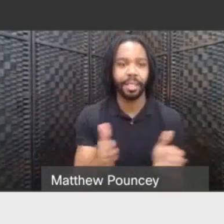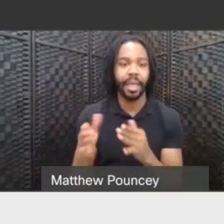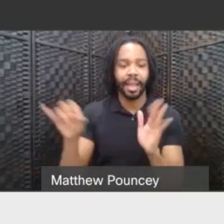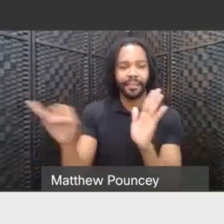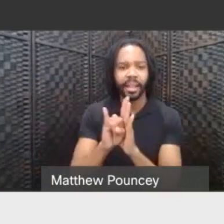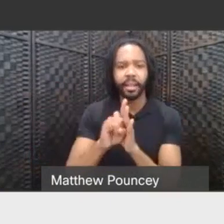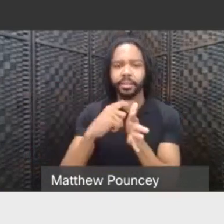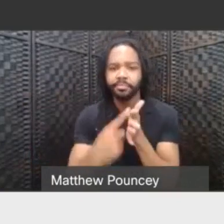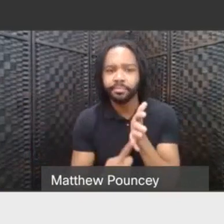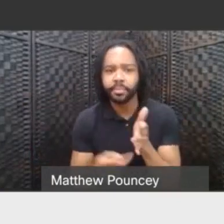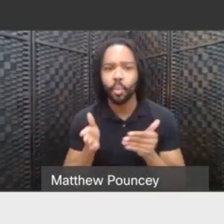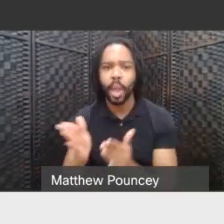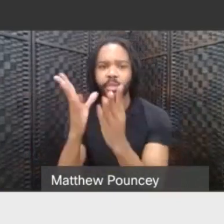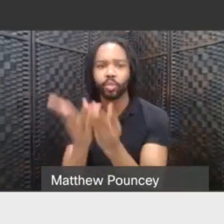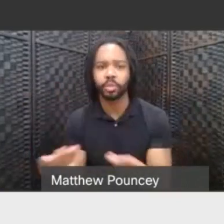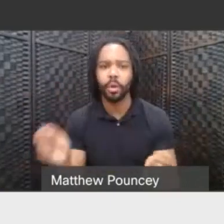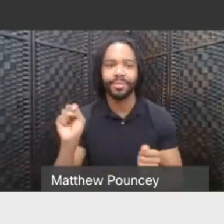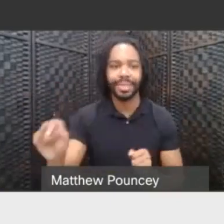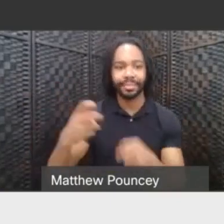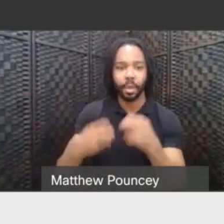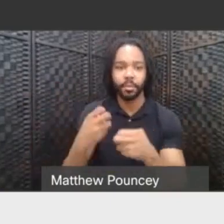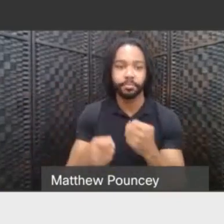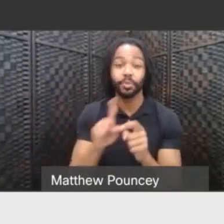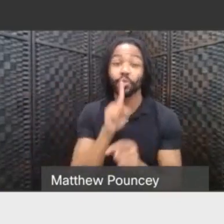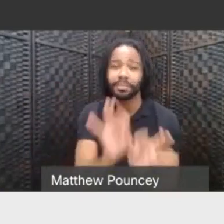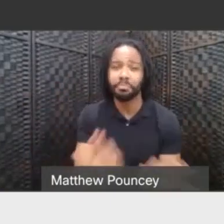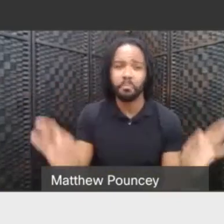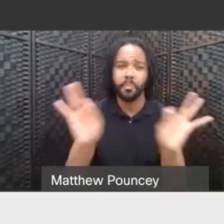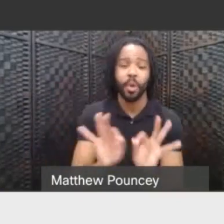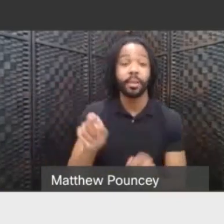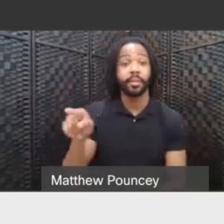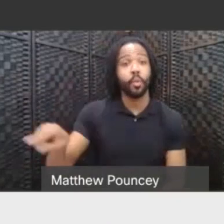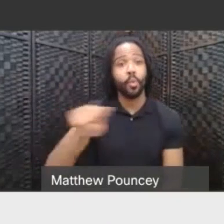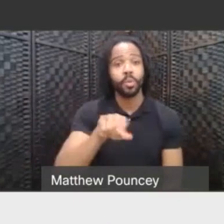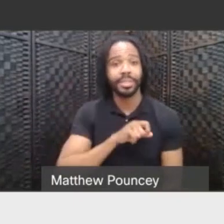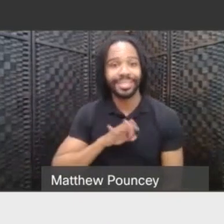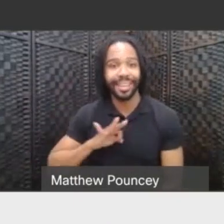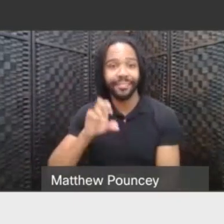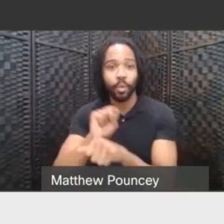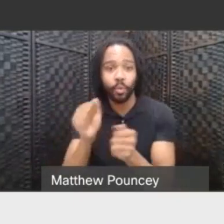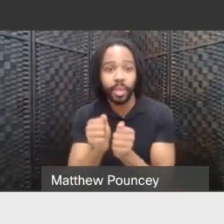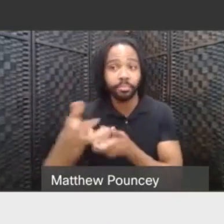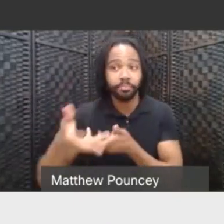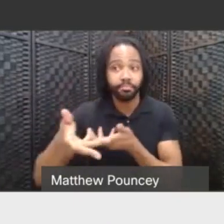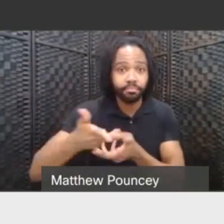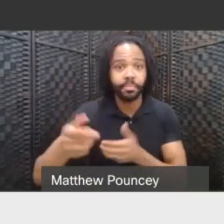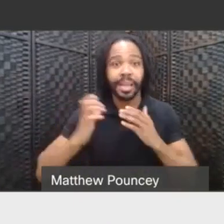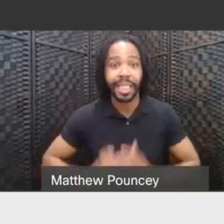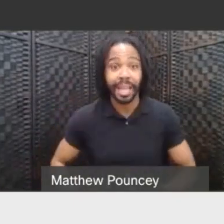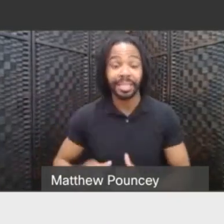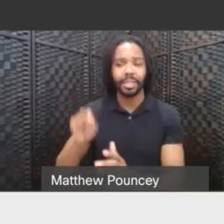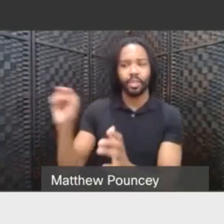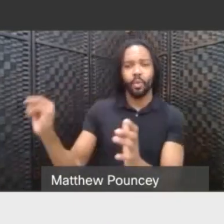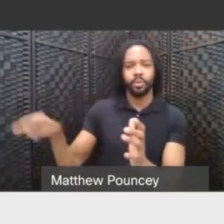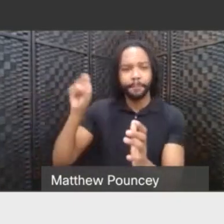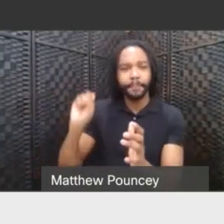identifying ways to resolve the issue. It is essential that staff who work with people um, be